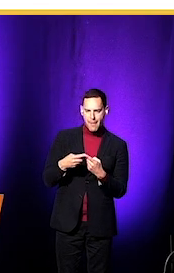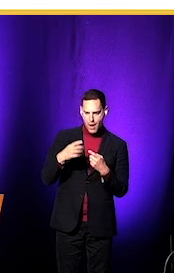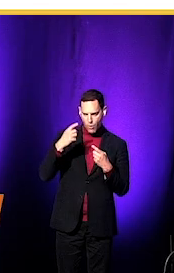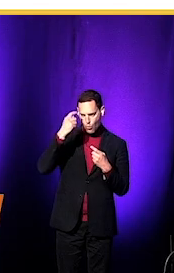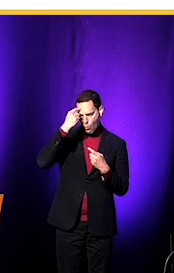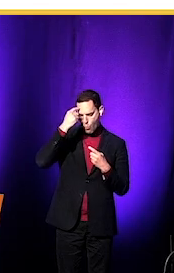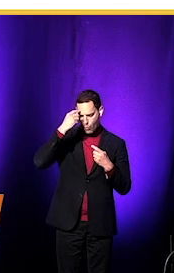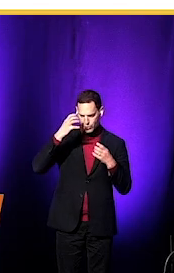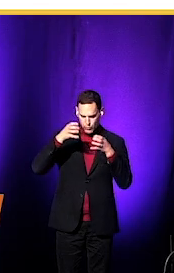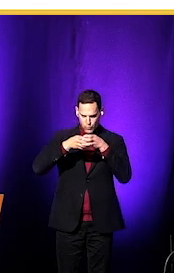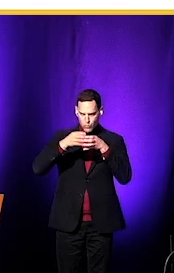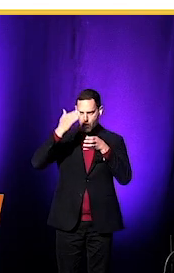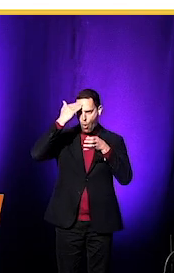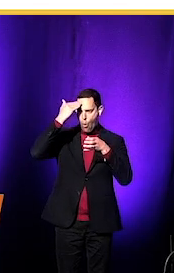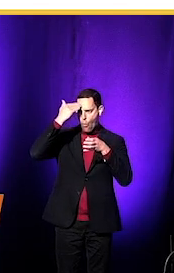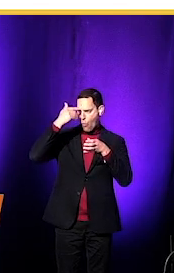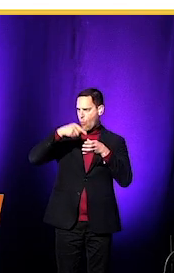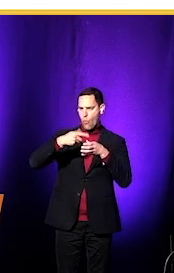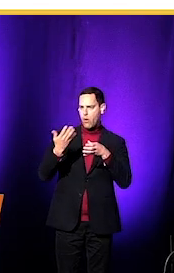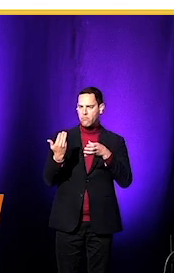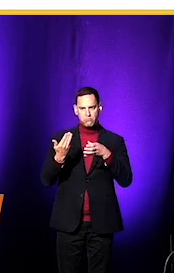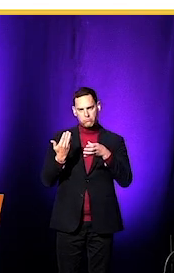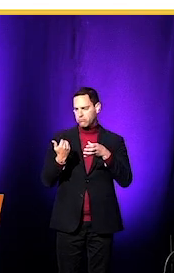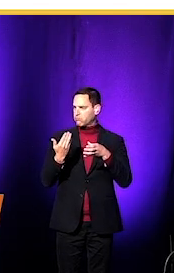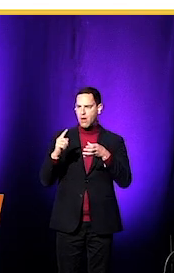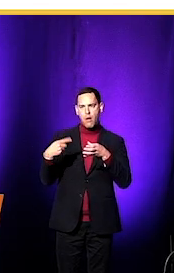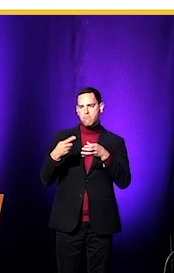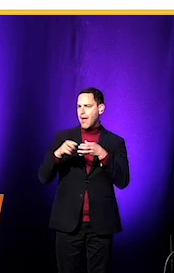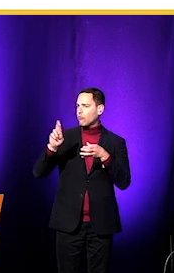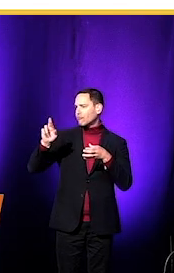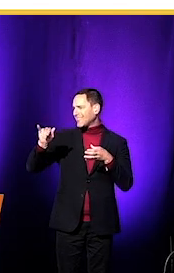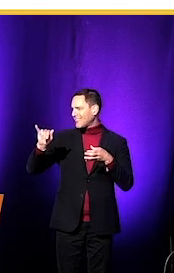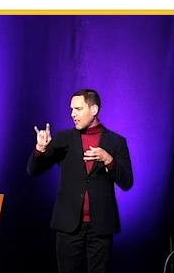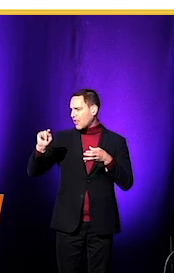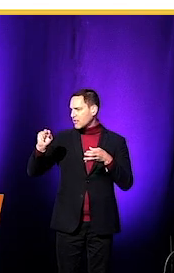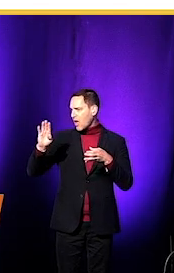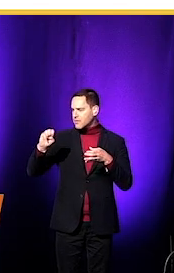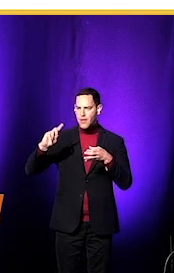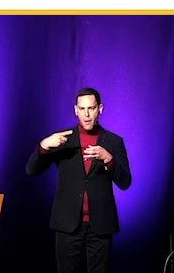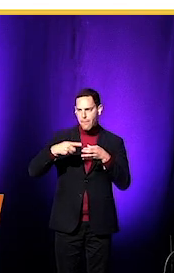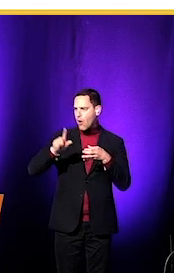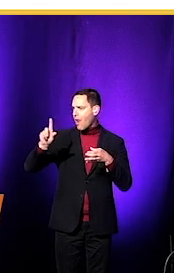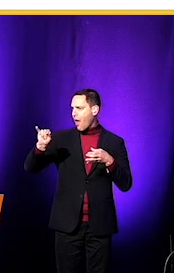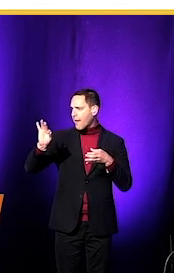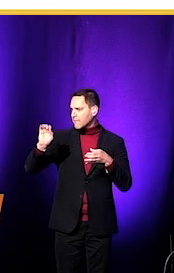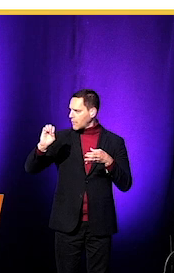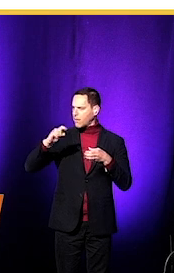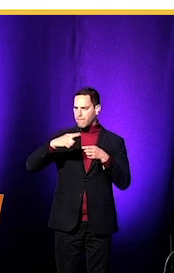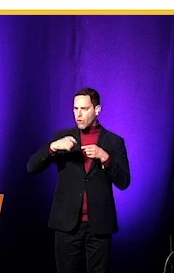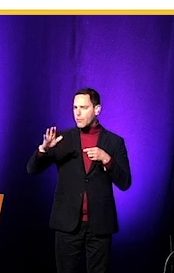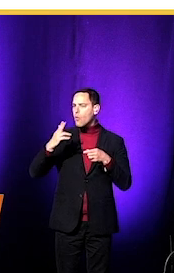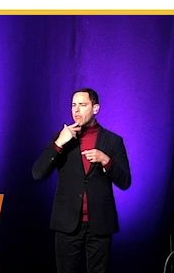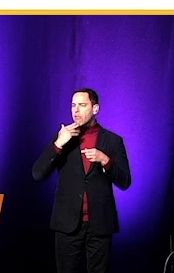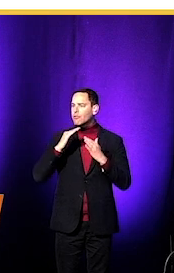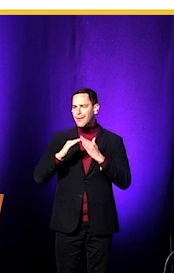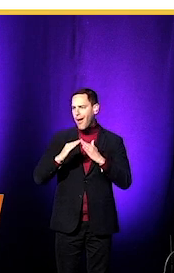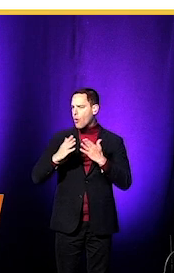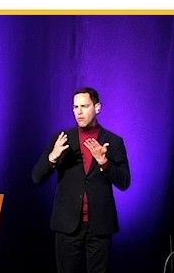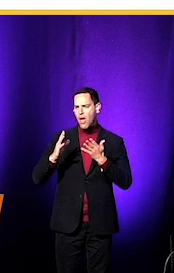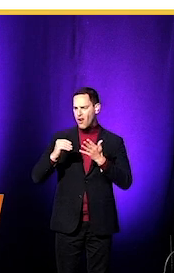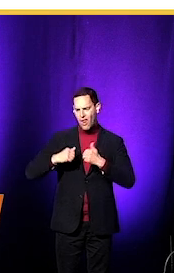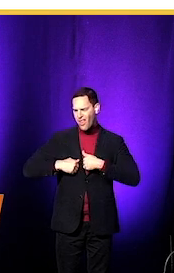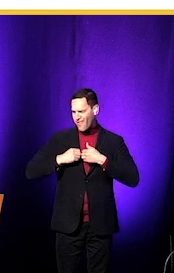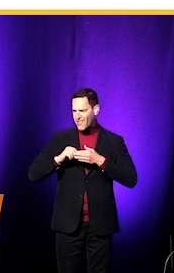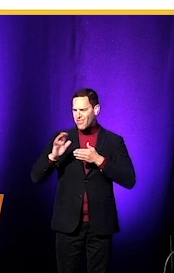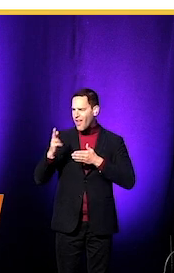resilience or about life from that little town and life in that little town, and